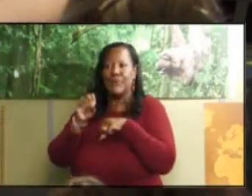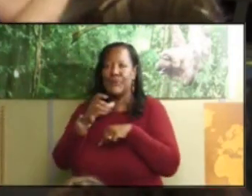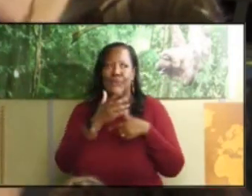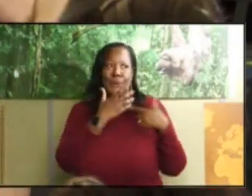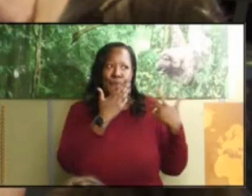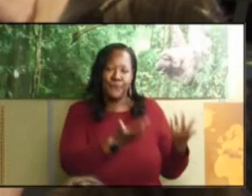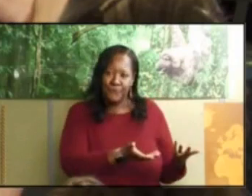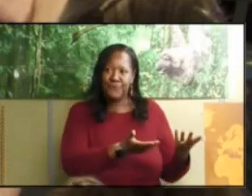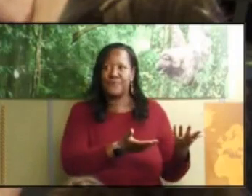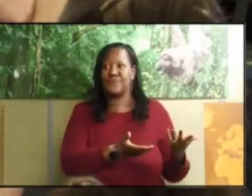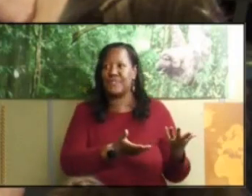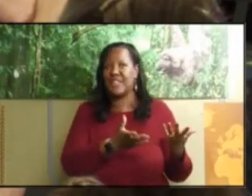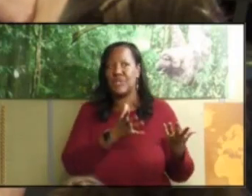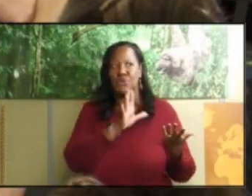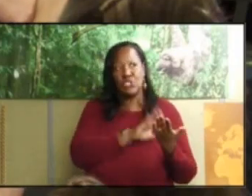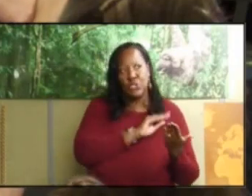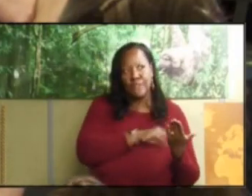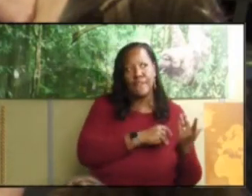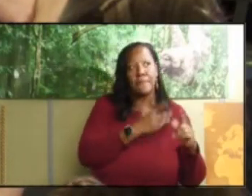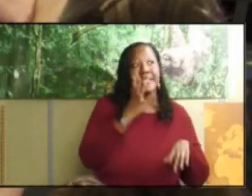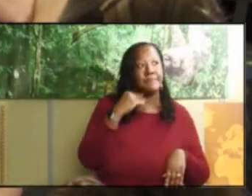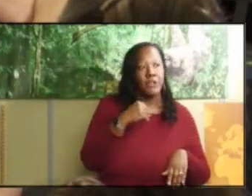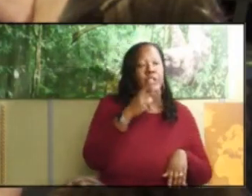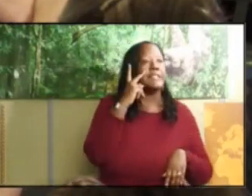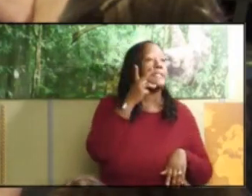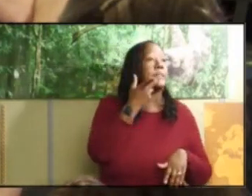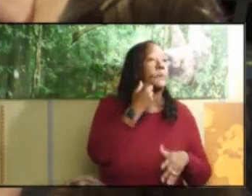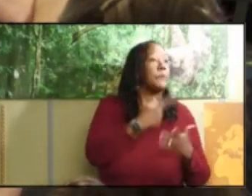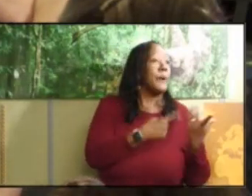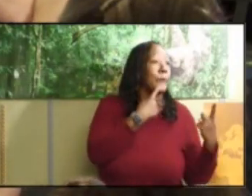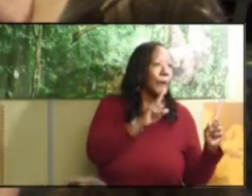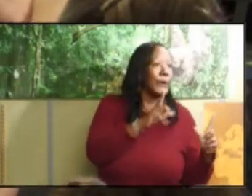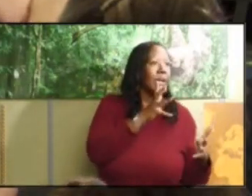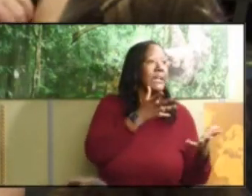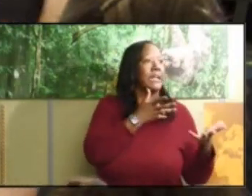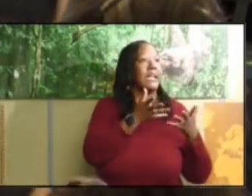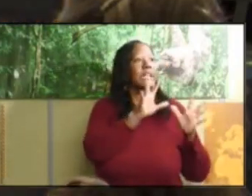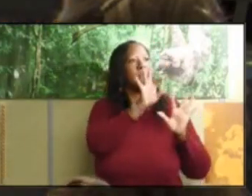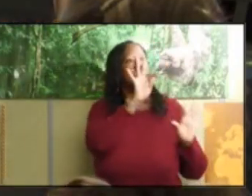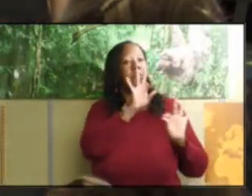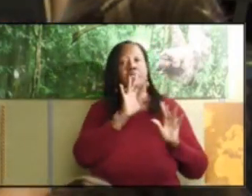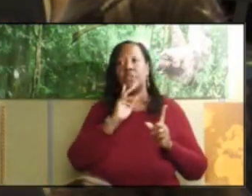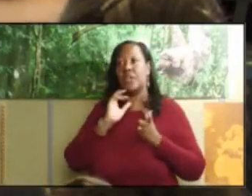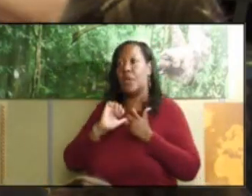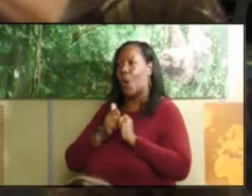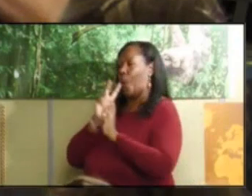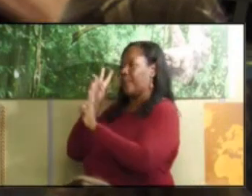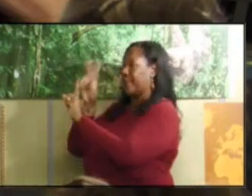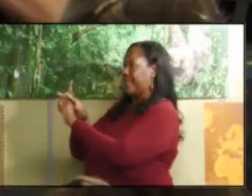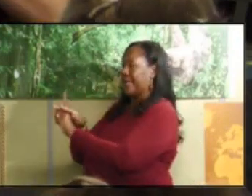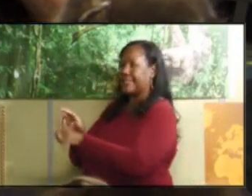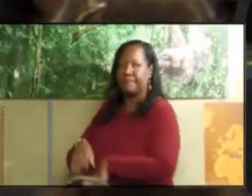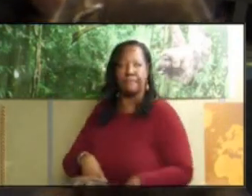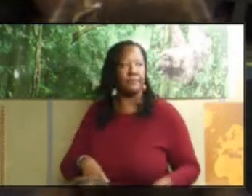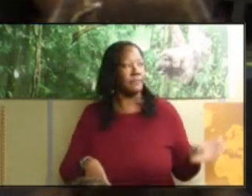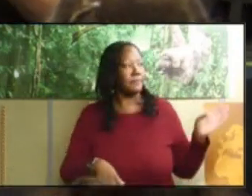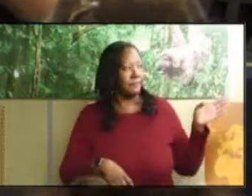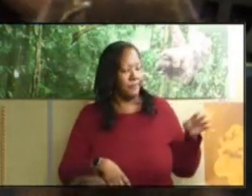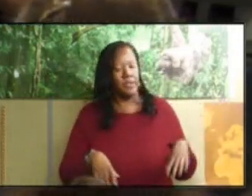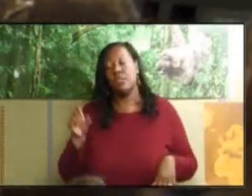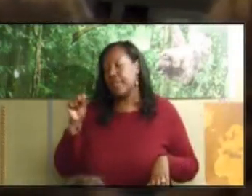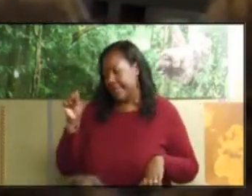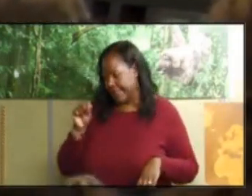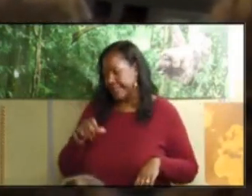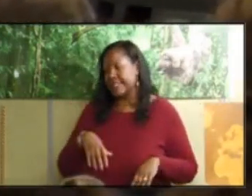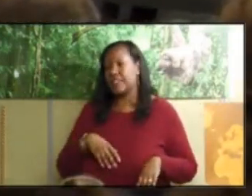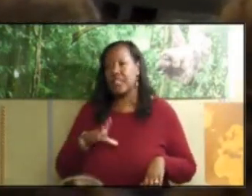that you learn from experience and you see what worked and you hope it applies. I would say also, I think you